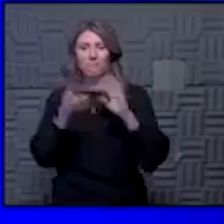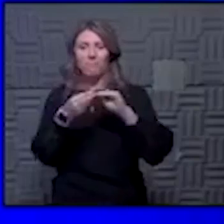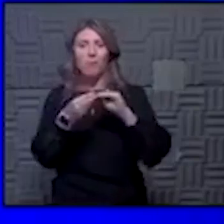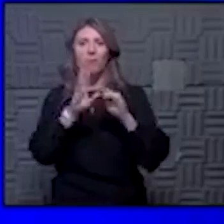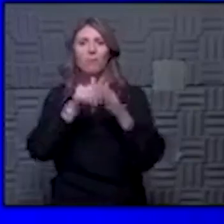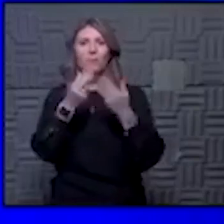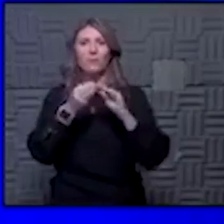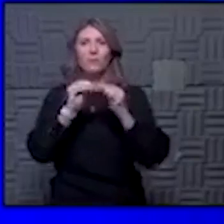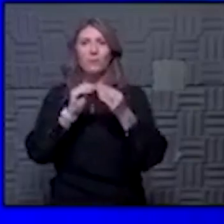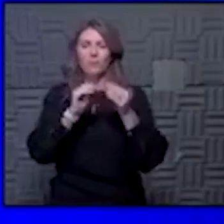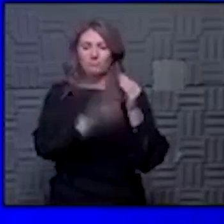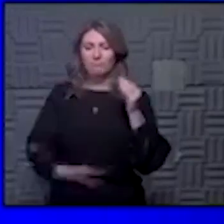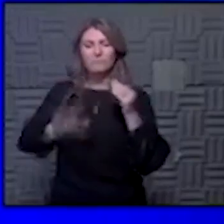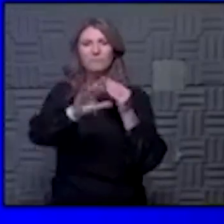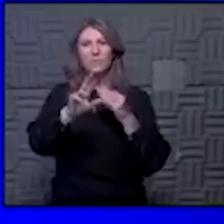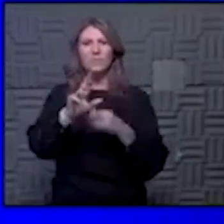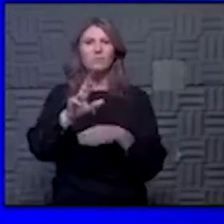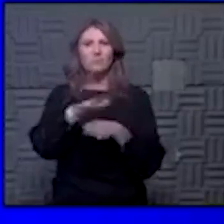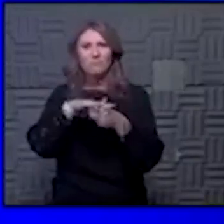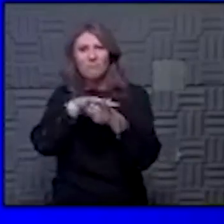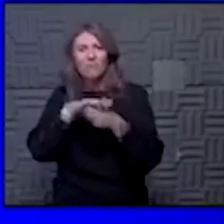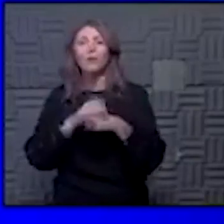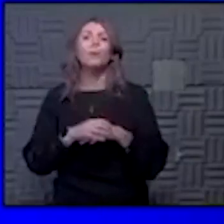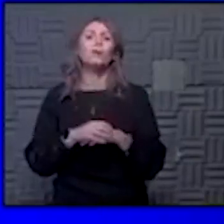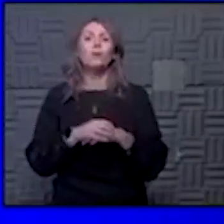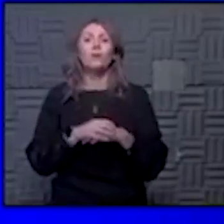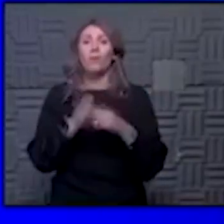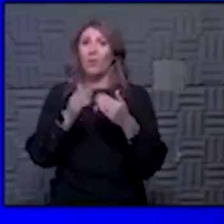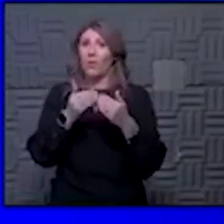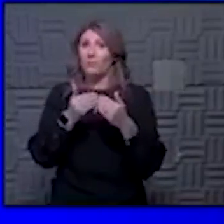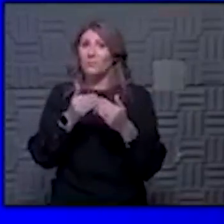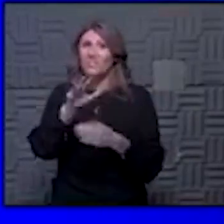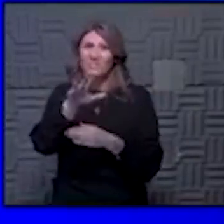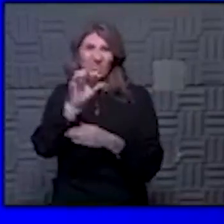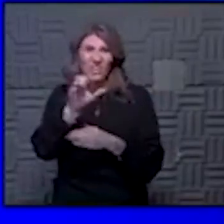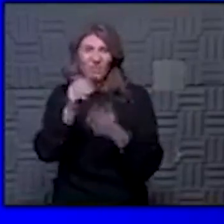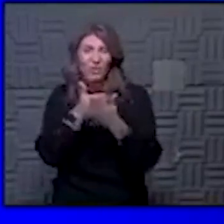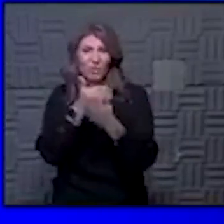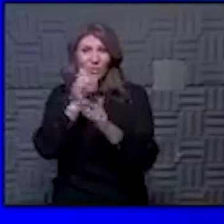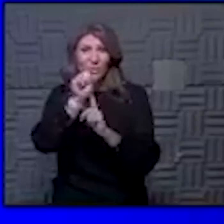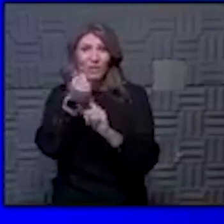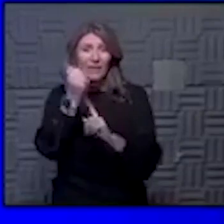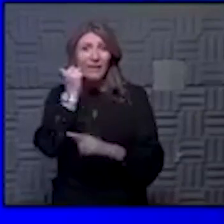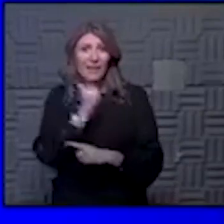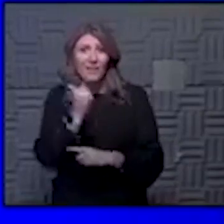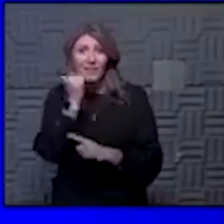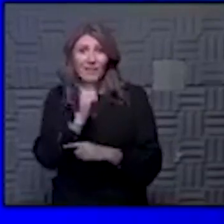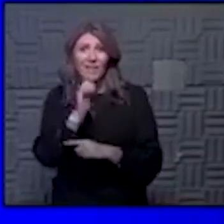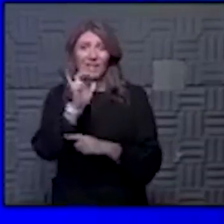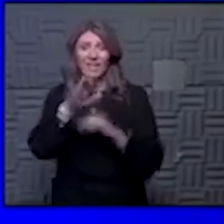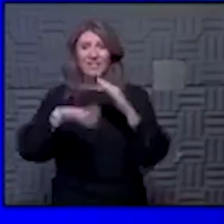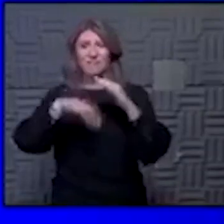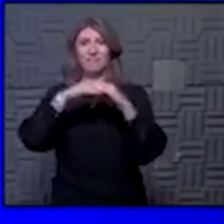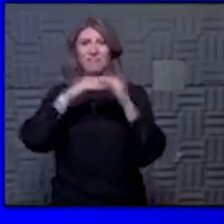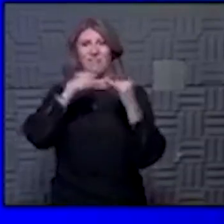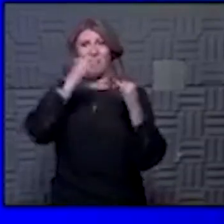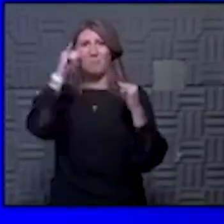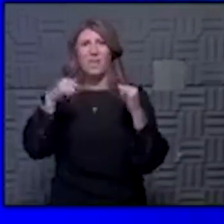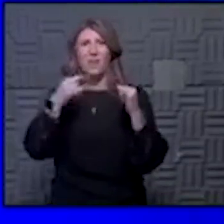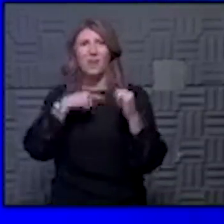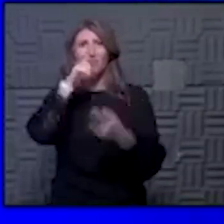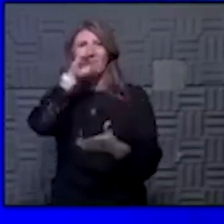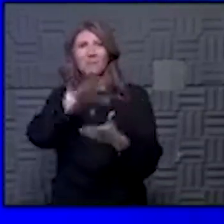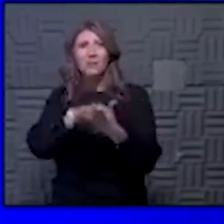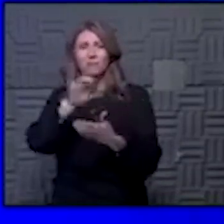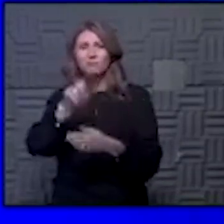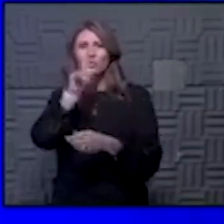our metropolitan region, we have almost 500 new cases a day, and that is almost up to the peak, I believe, in